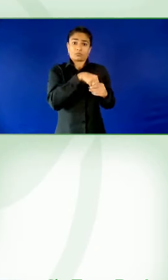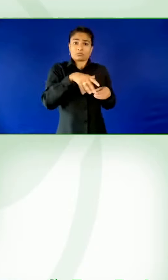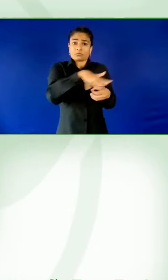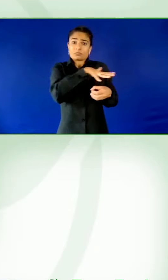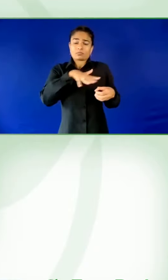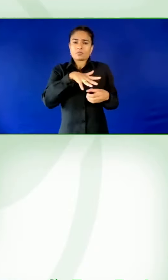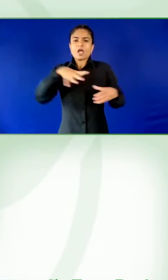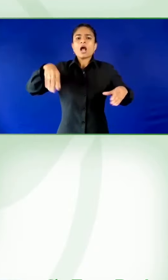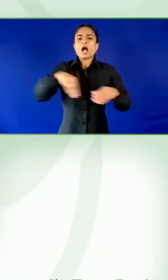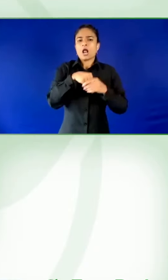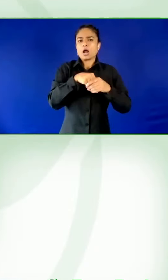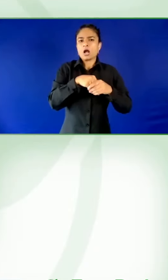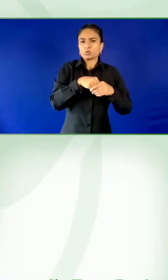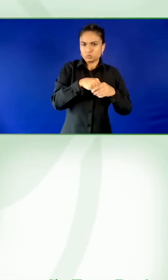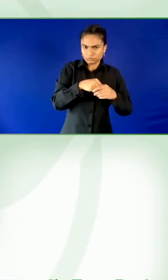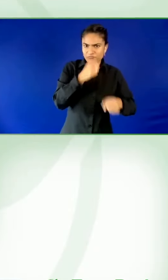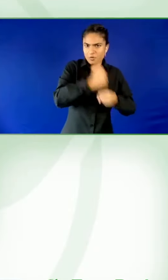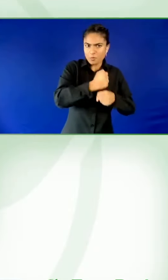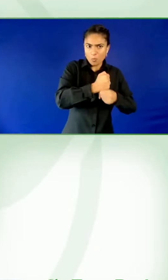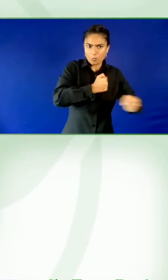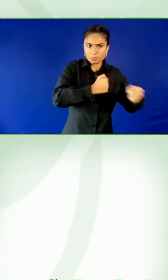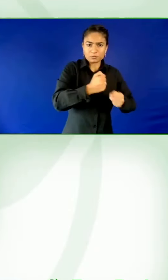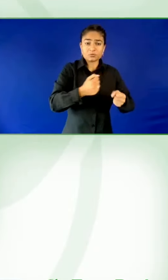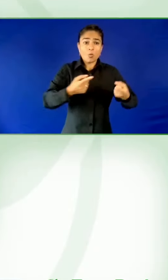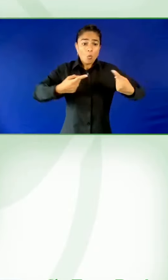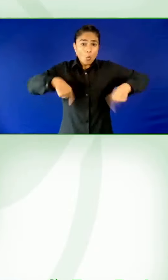the lab is meant for longer term